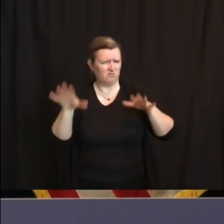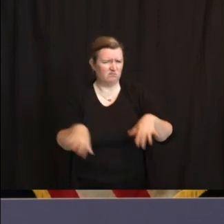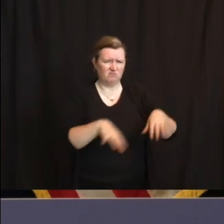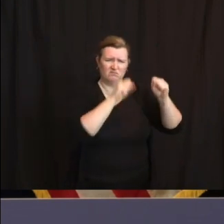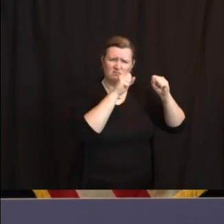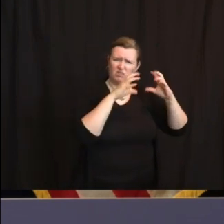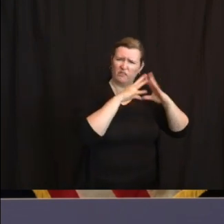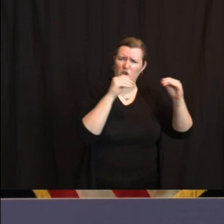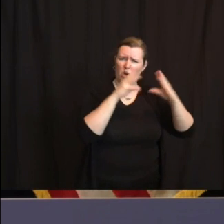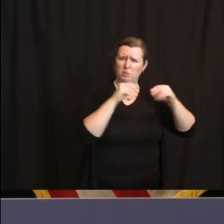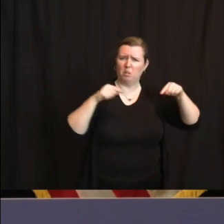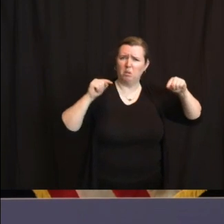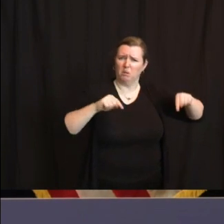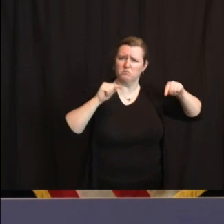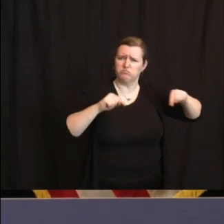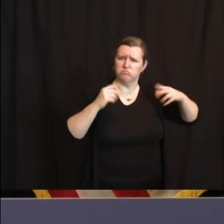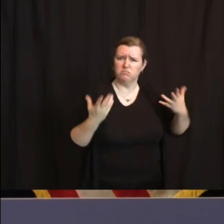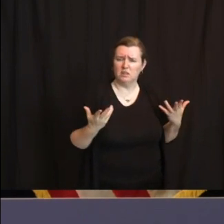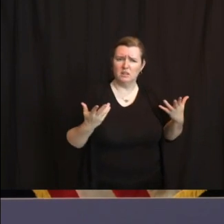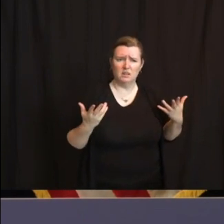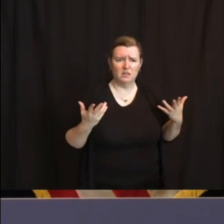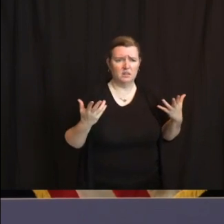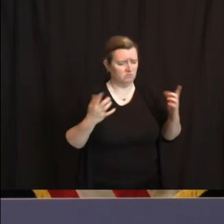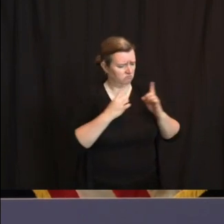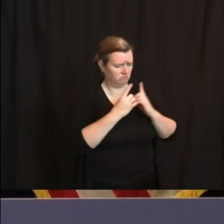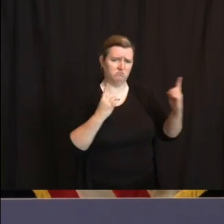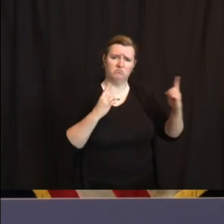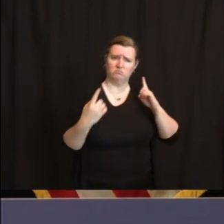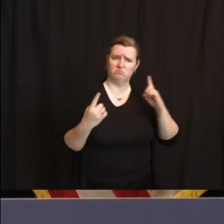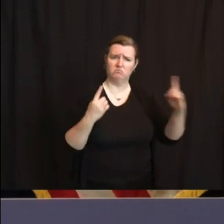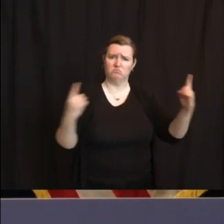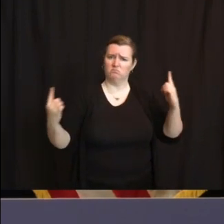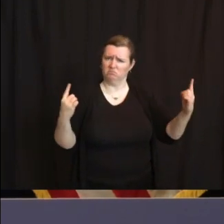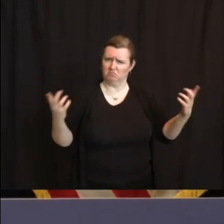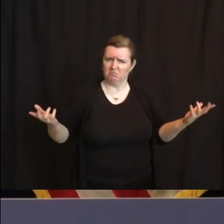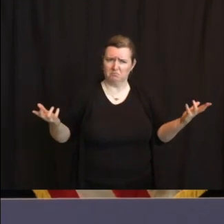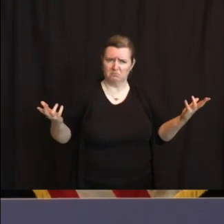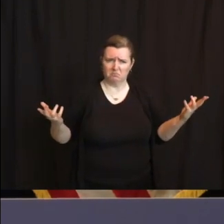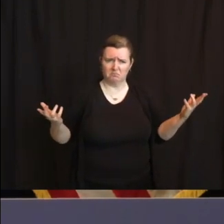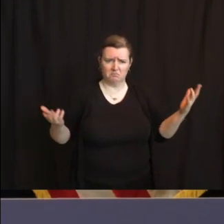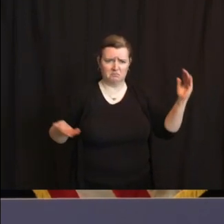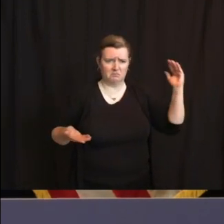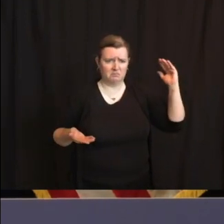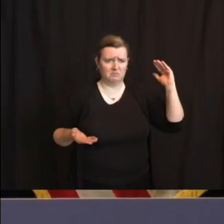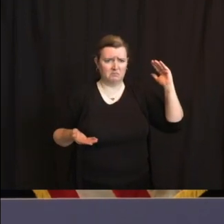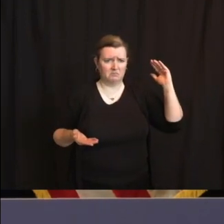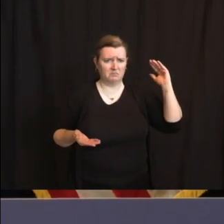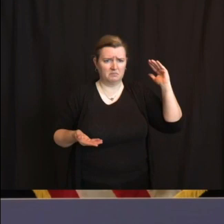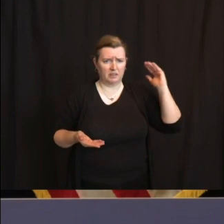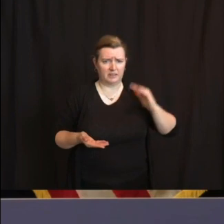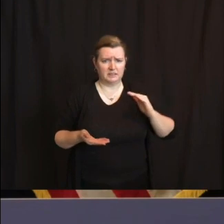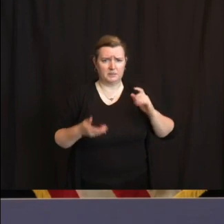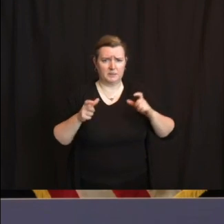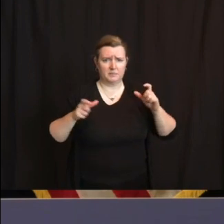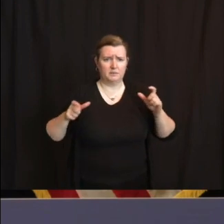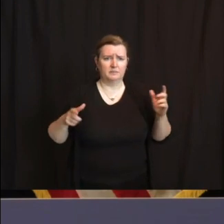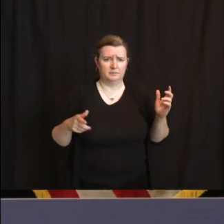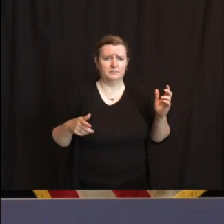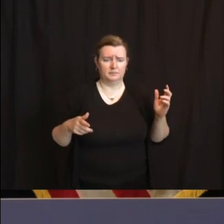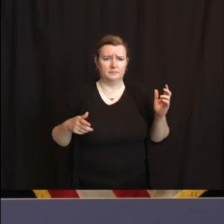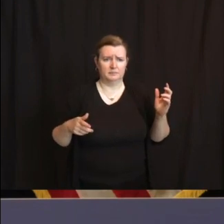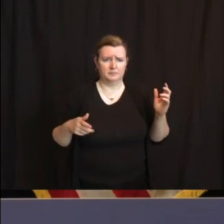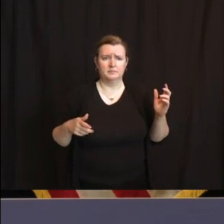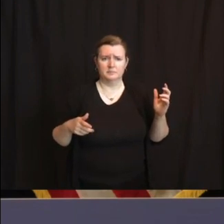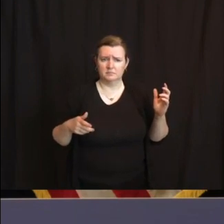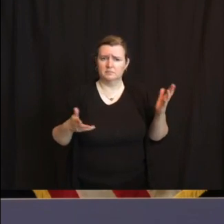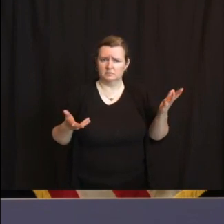for graduation 6 feet apart, far fewer people, police would be watching it to make sure social distancing and so